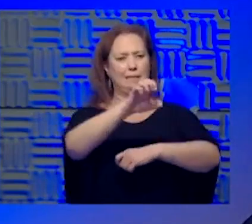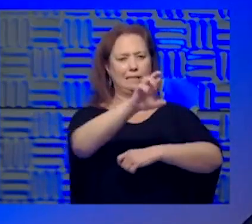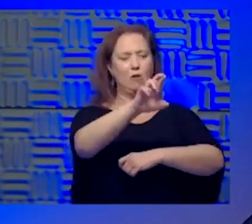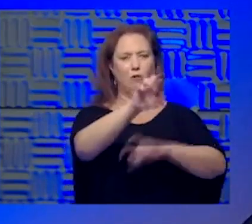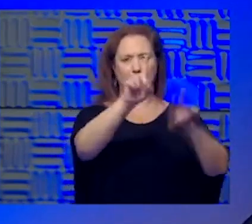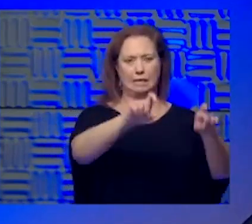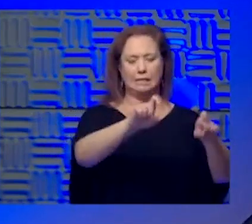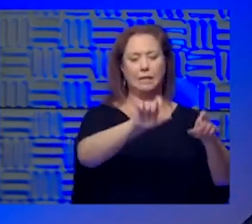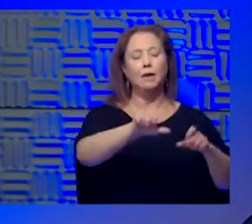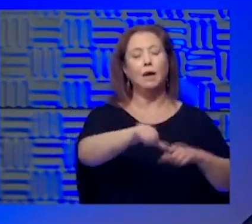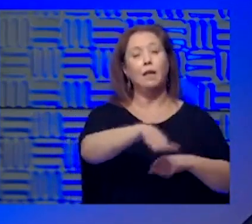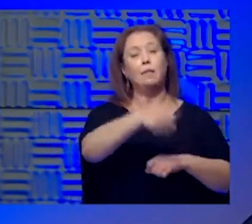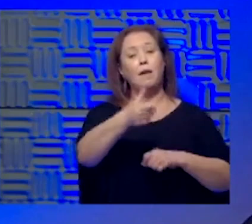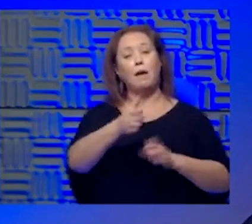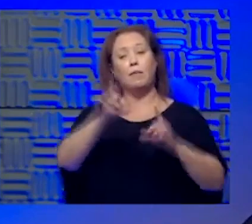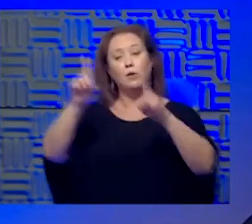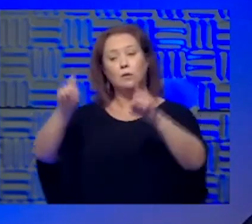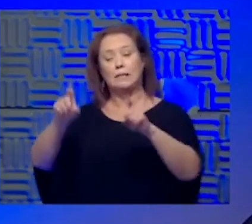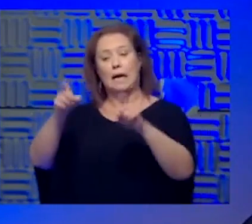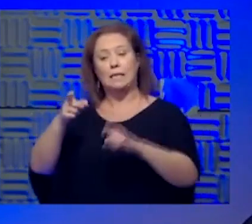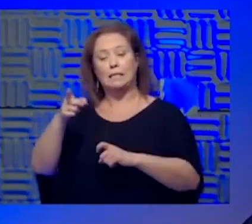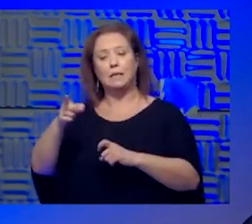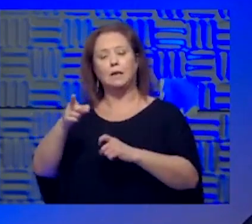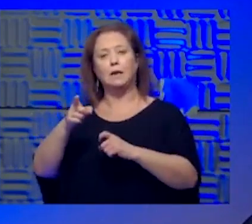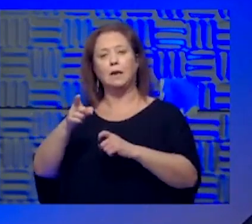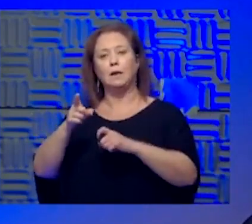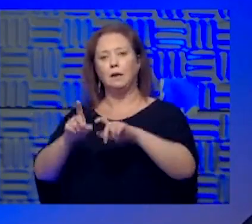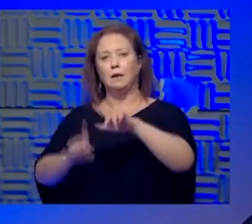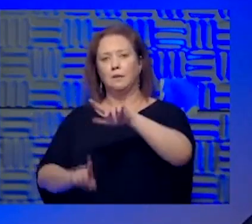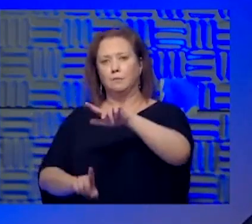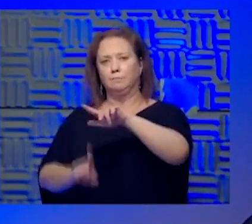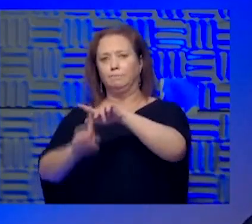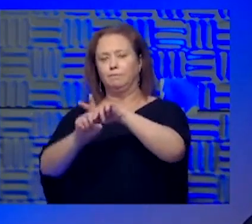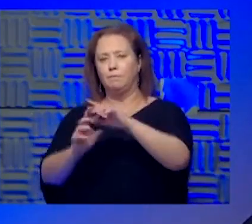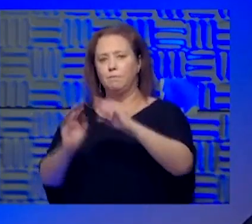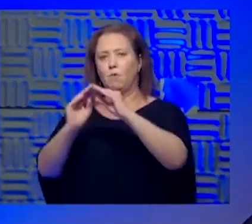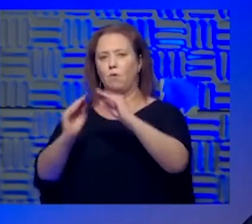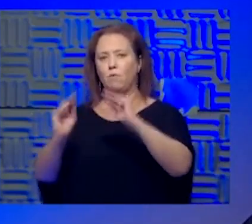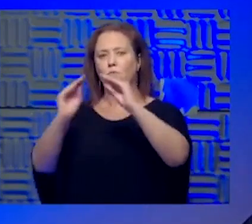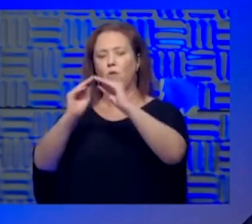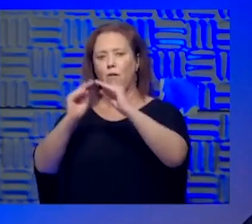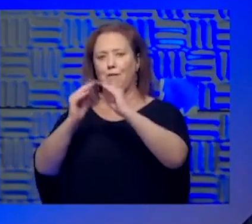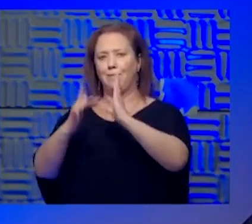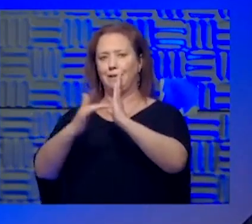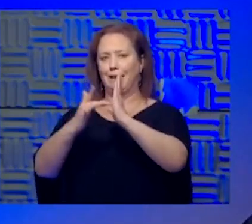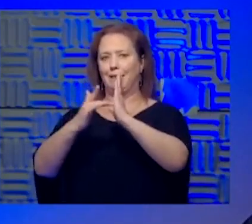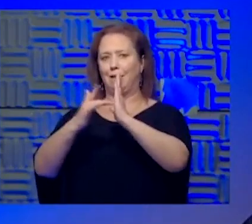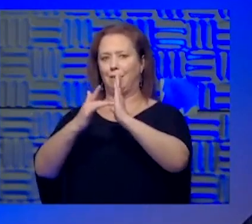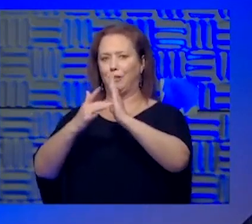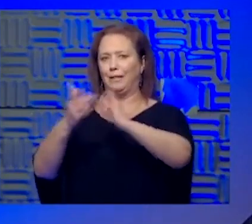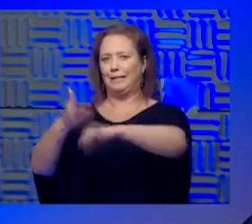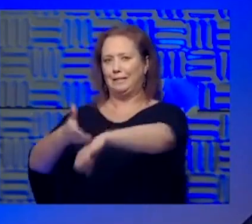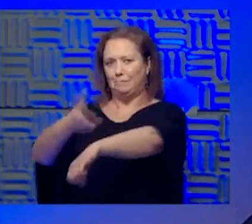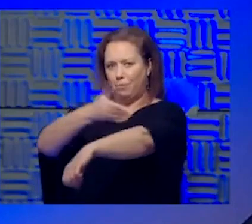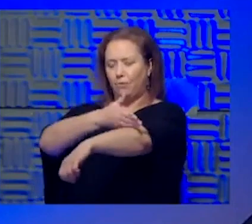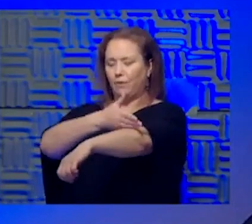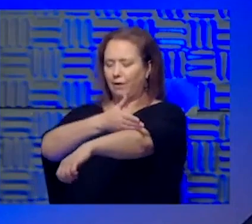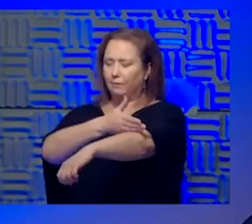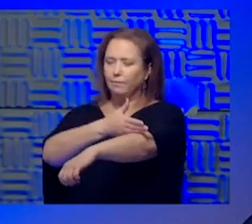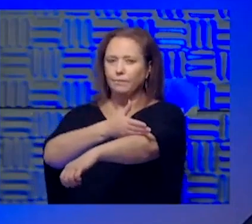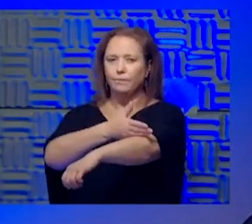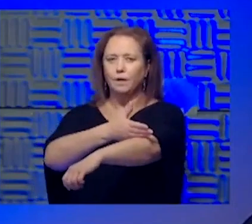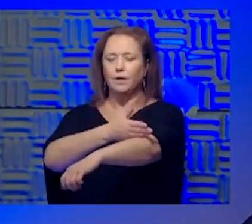test that is slowly coming up, and the technology is getting better, but we have